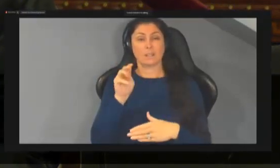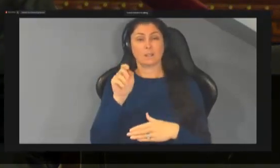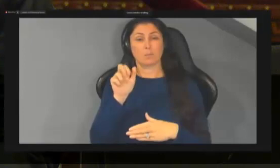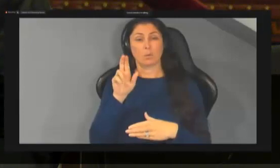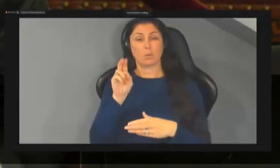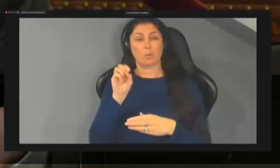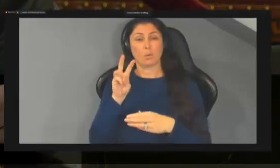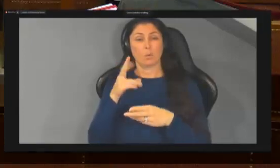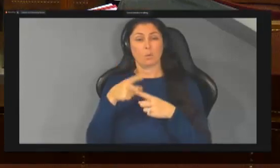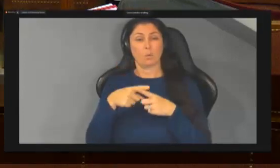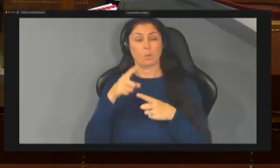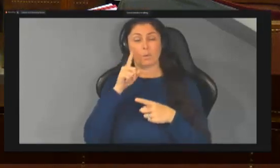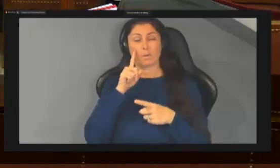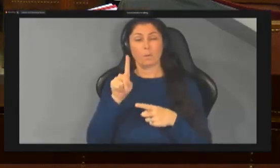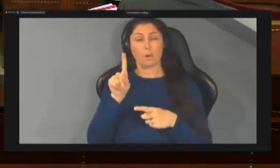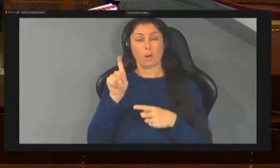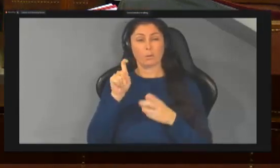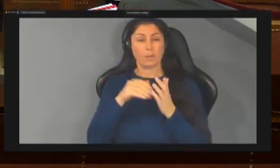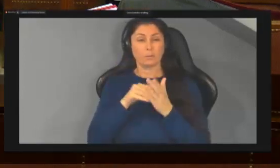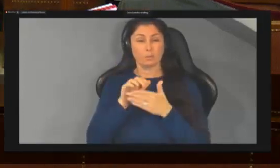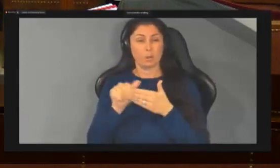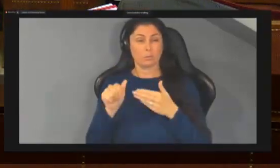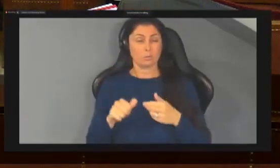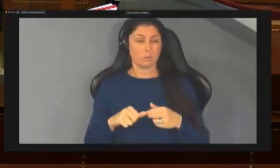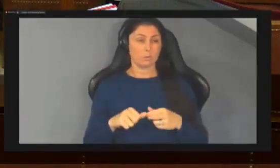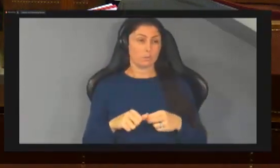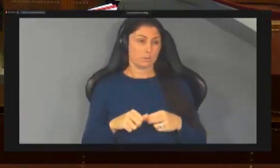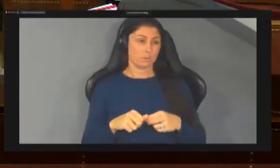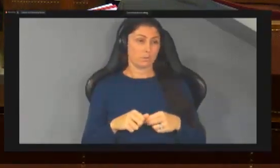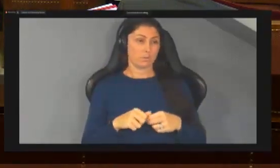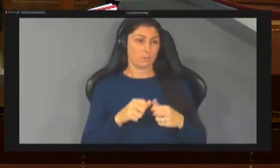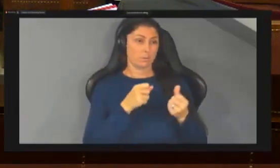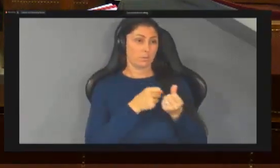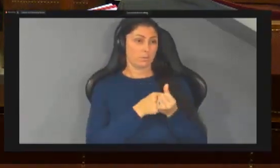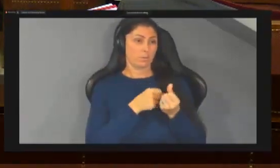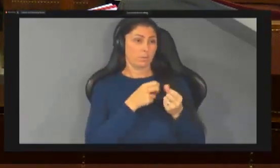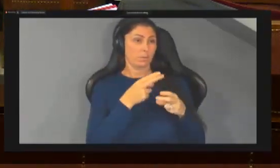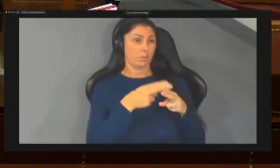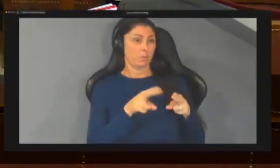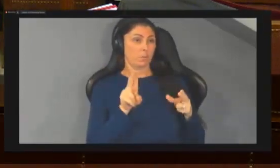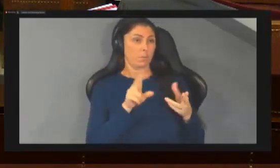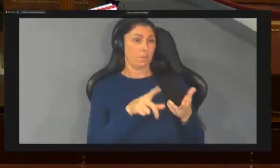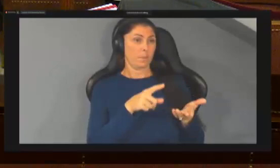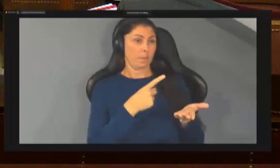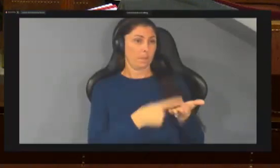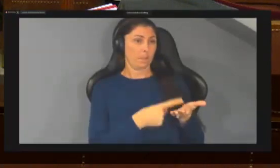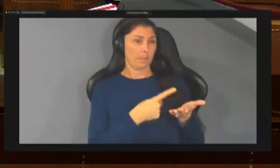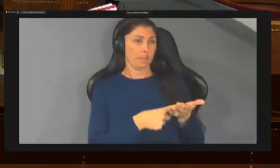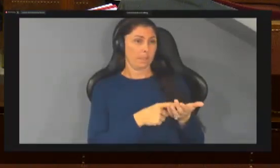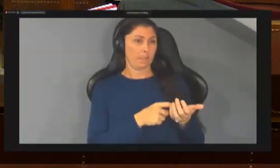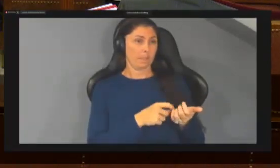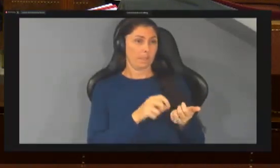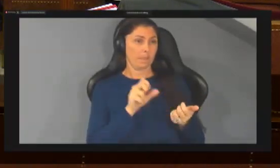for $100,000. Motion to approve. Yes, second. Very, very brief discussion. So this is a project we're able to